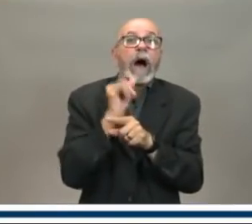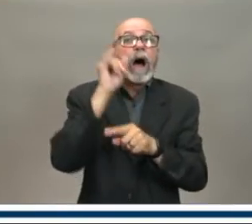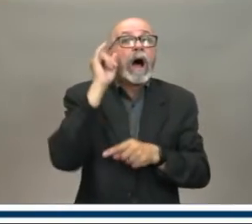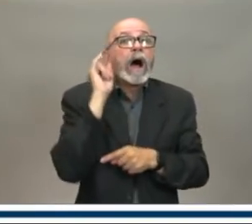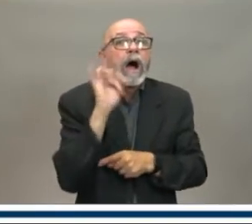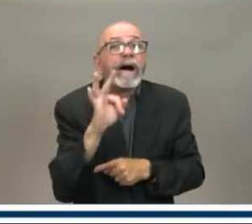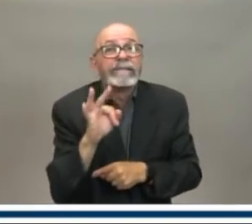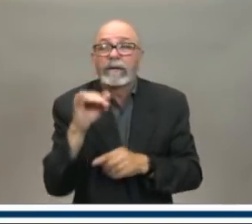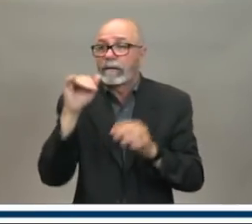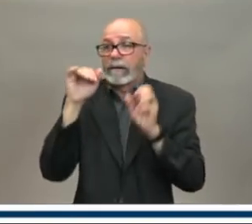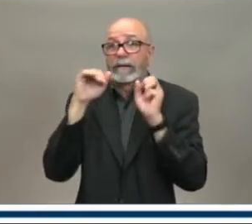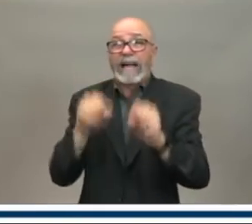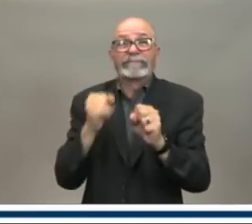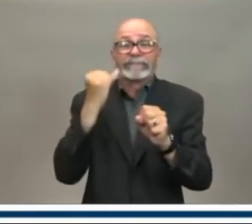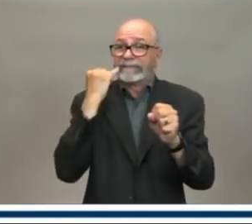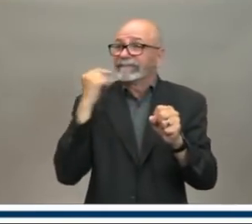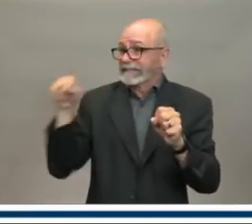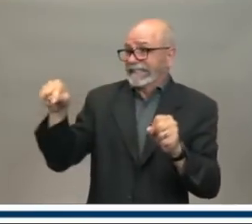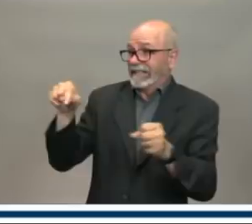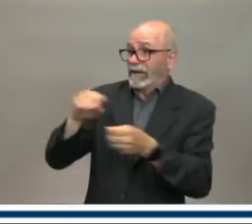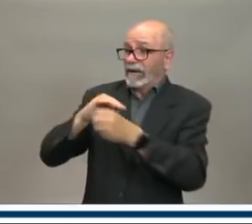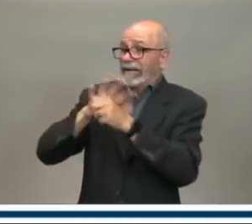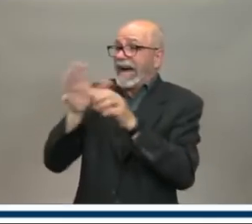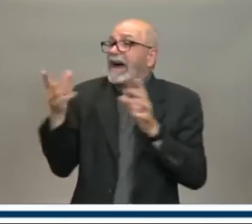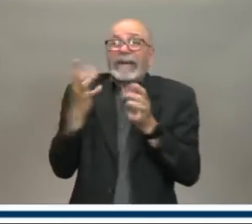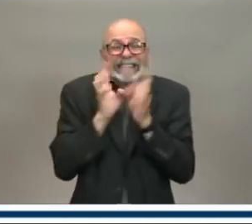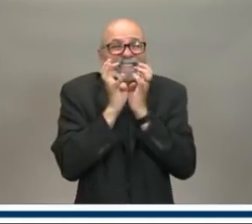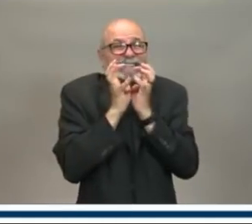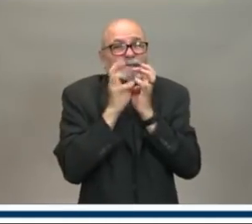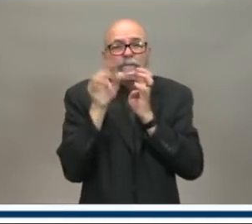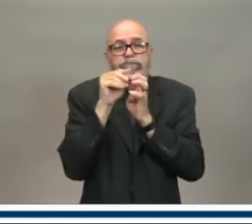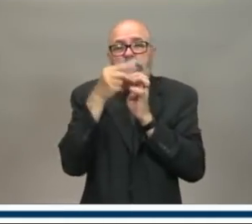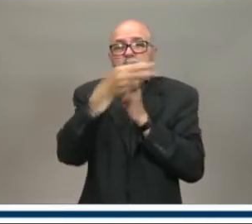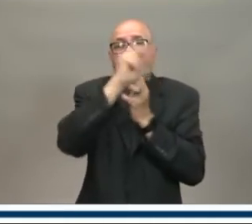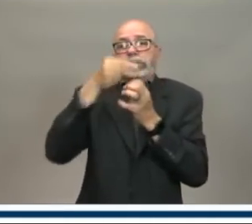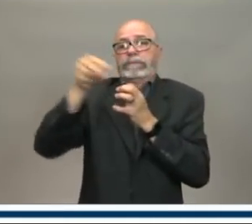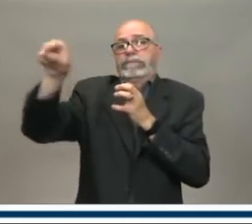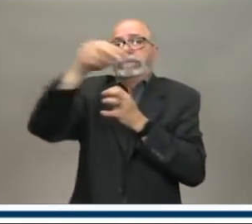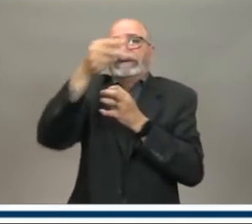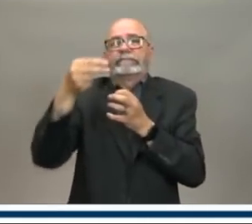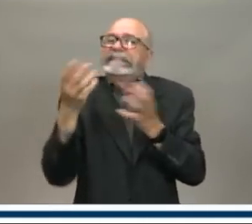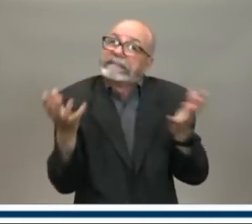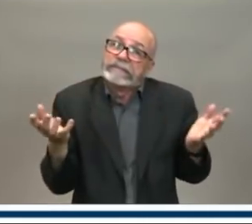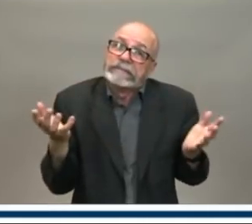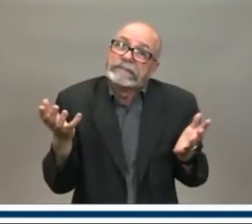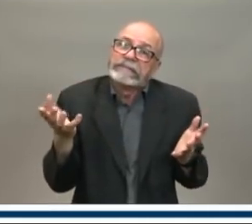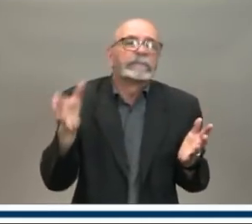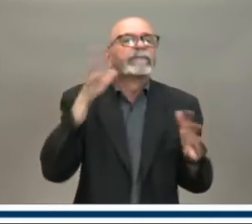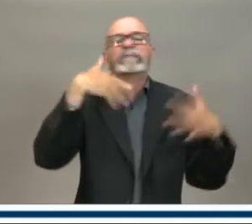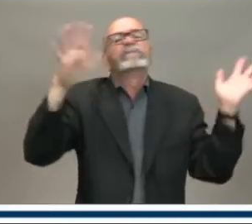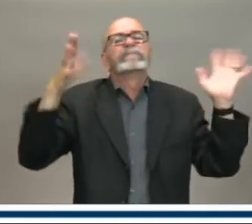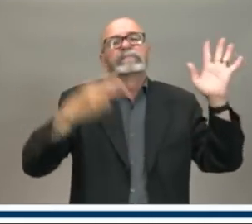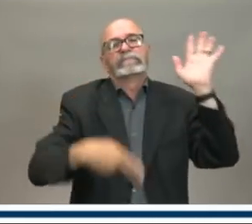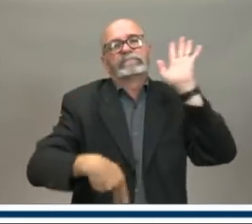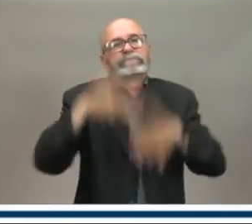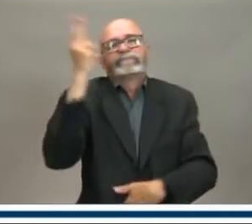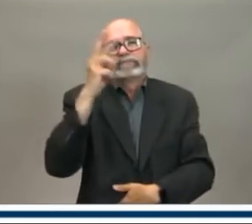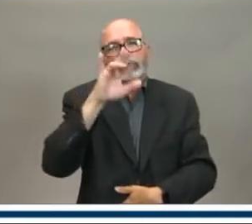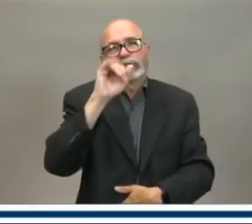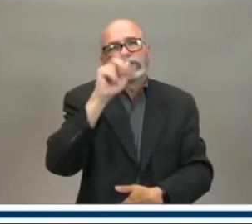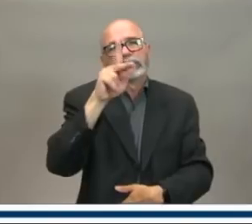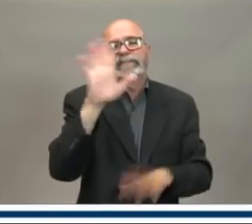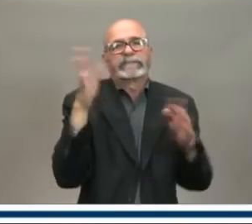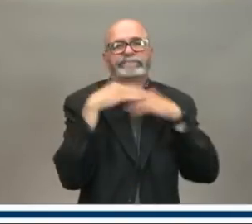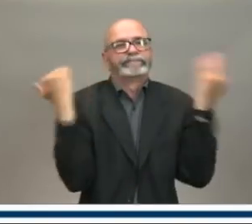a population where there's low levels of immunity, those are always going to be environments that are high risk for allowing the